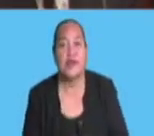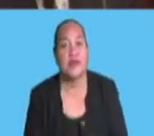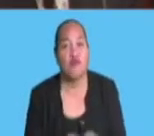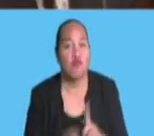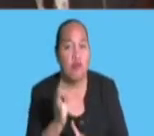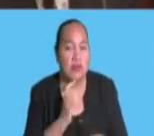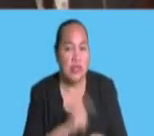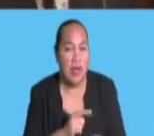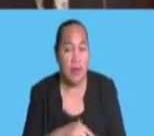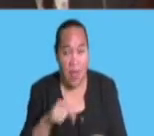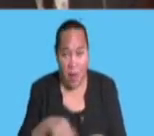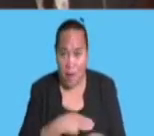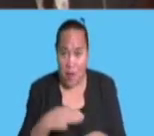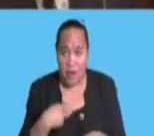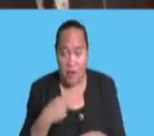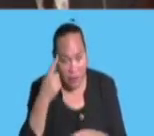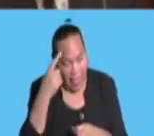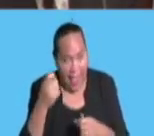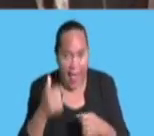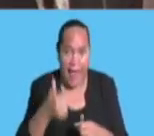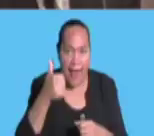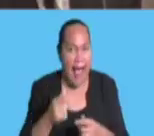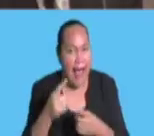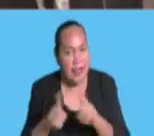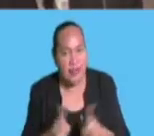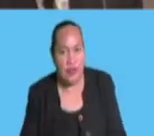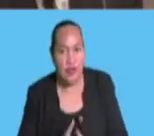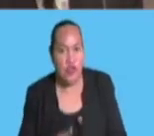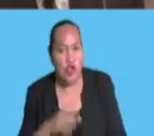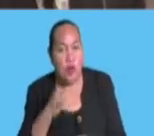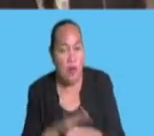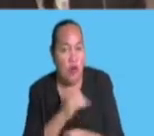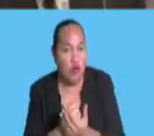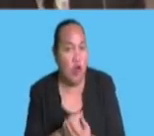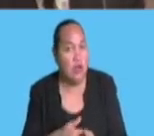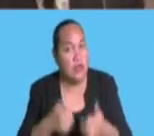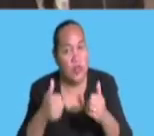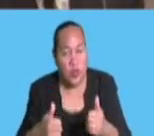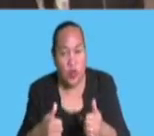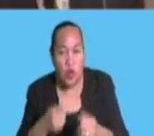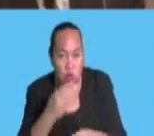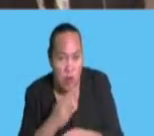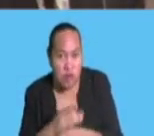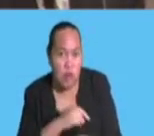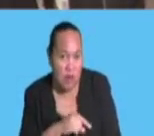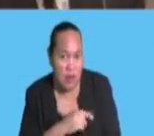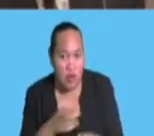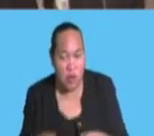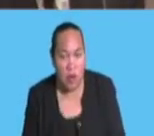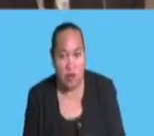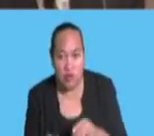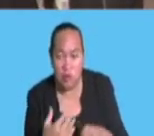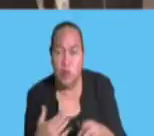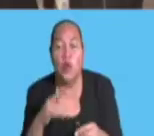Mr. Speaker, sir, the ministry is taking on the initiative to create a comprehensive national approach to road infrastructure issues affecting us all.